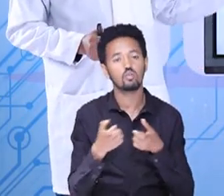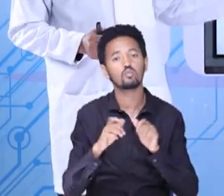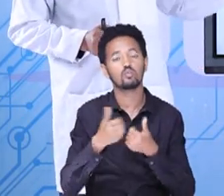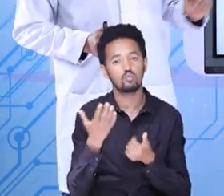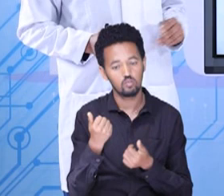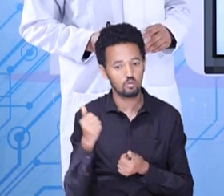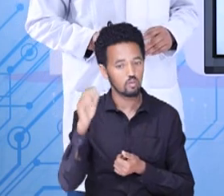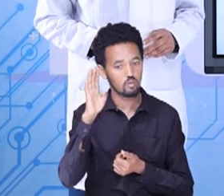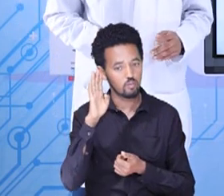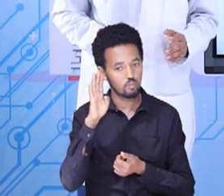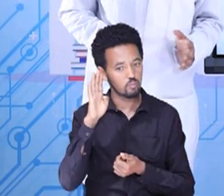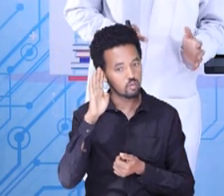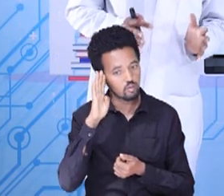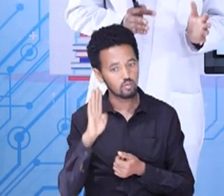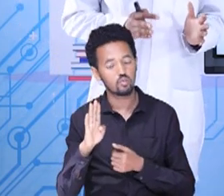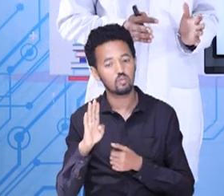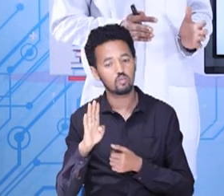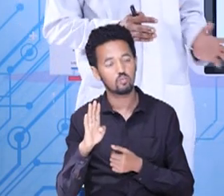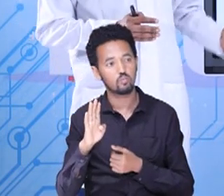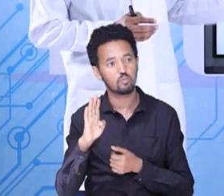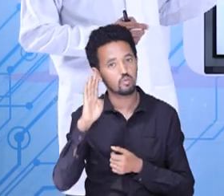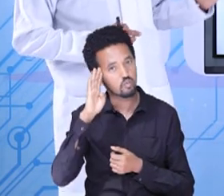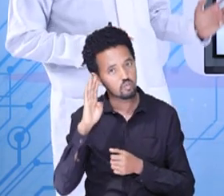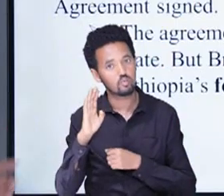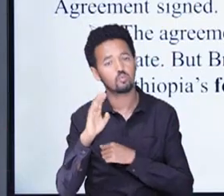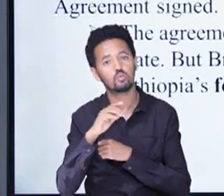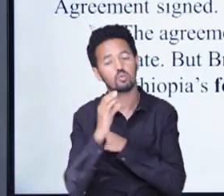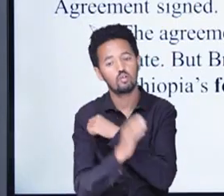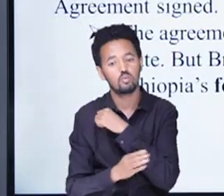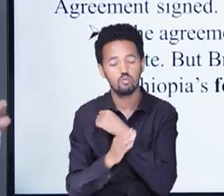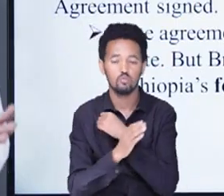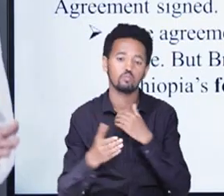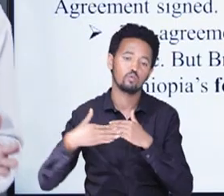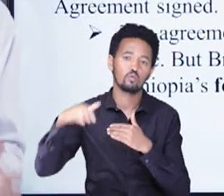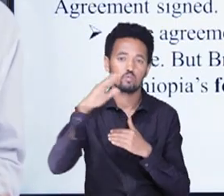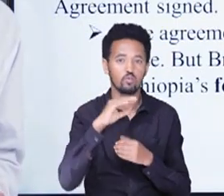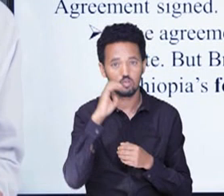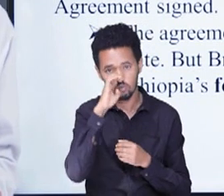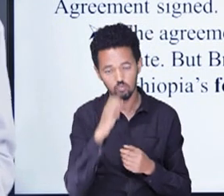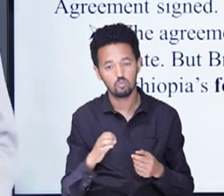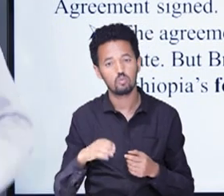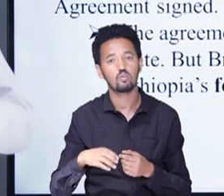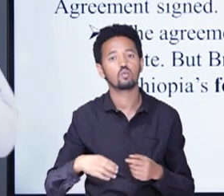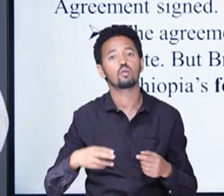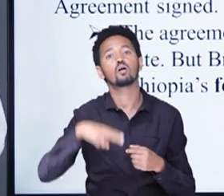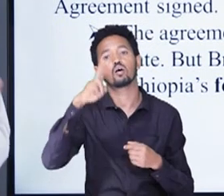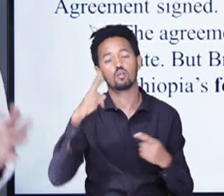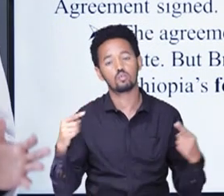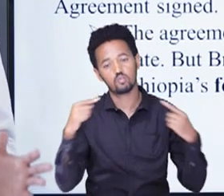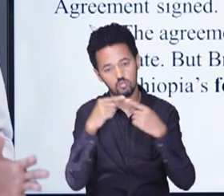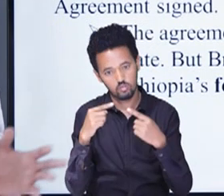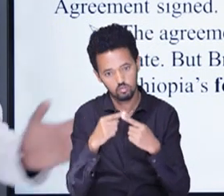but British to have a final authority over Ethiopian foreign relation,